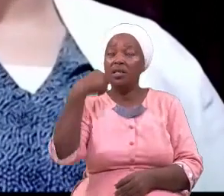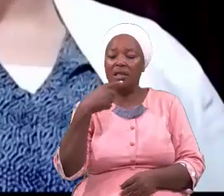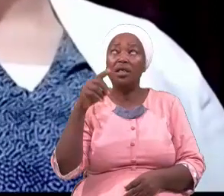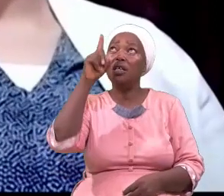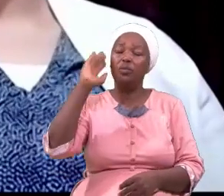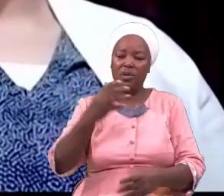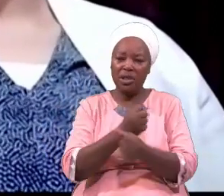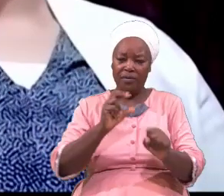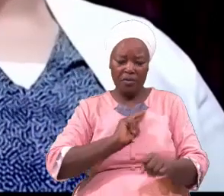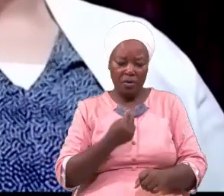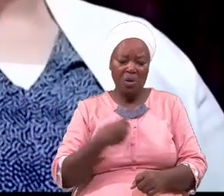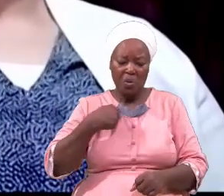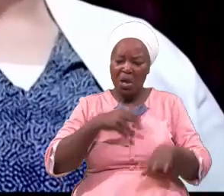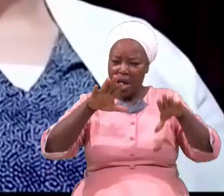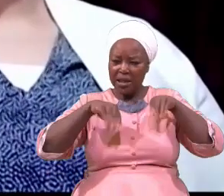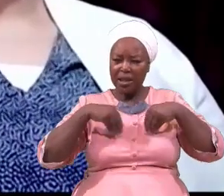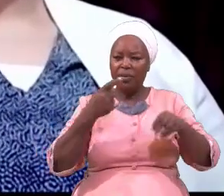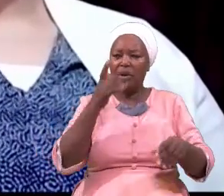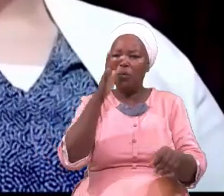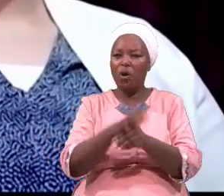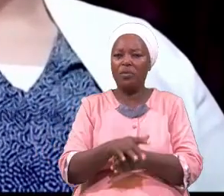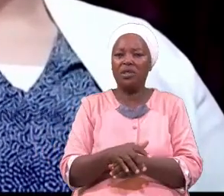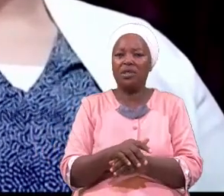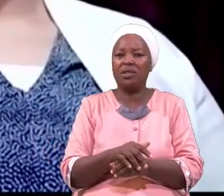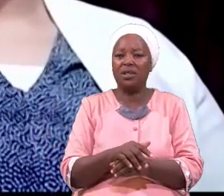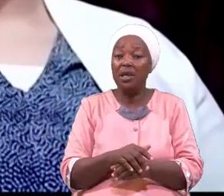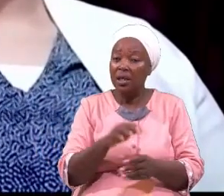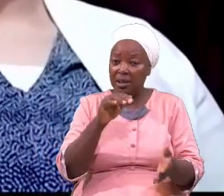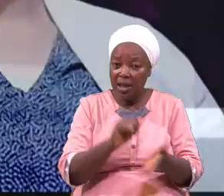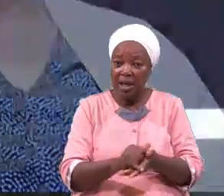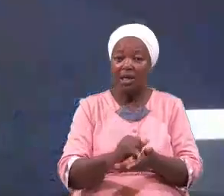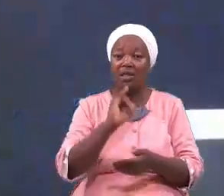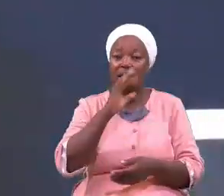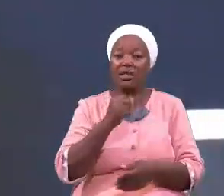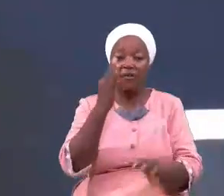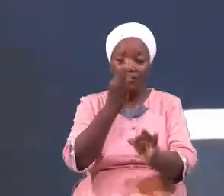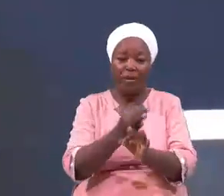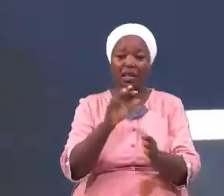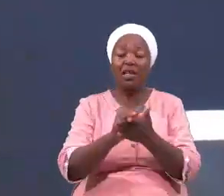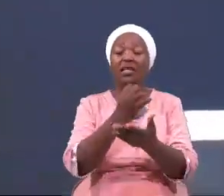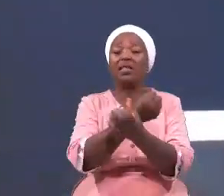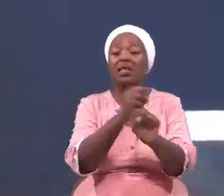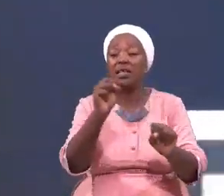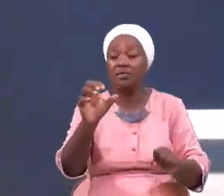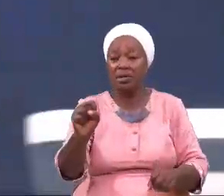us. We accept the promise. That is the faith that saves.